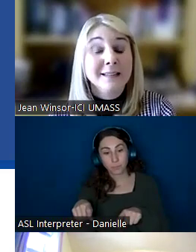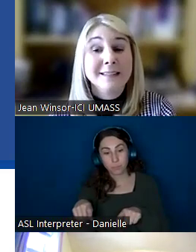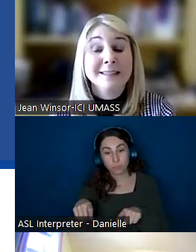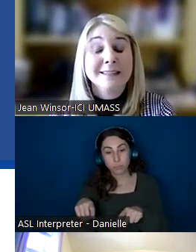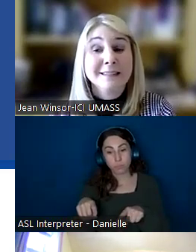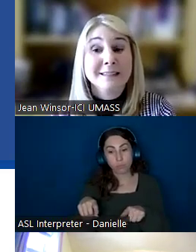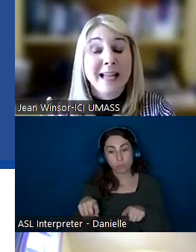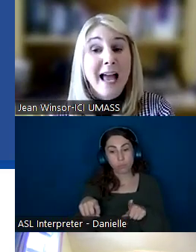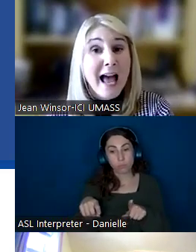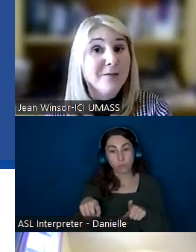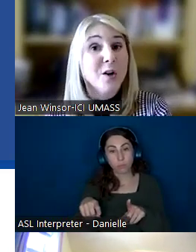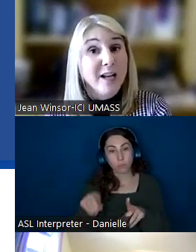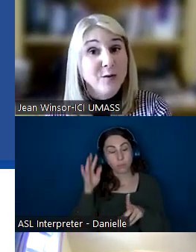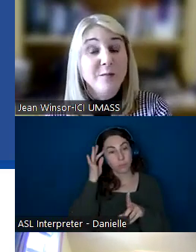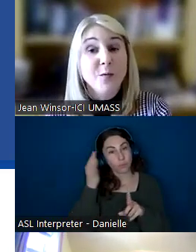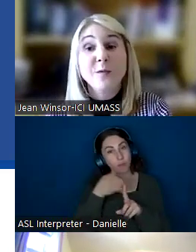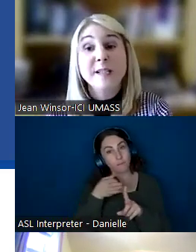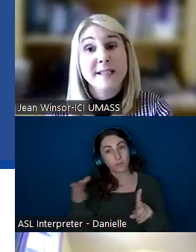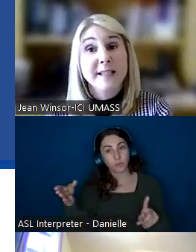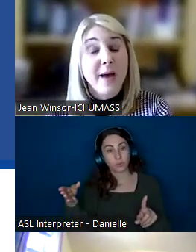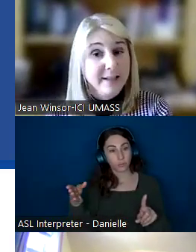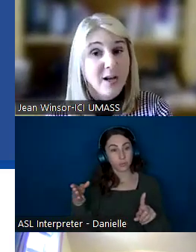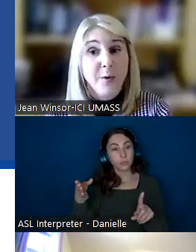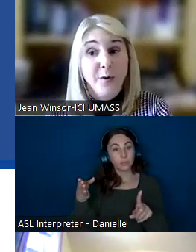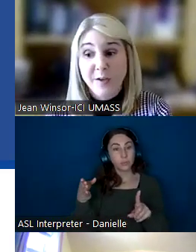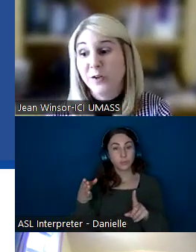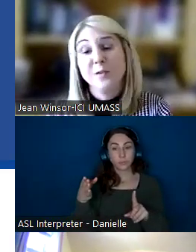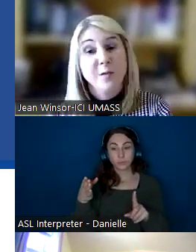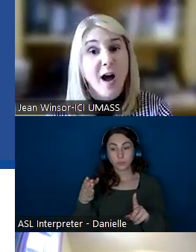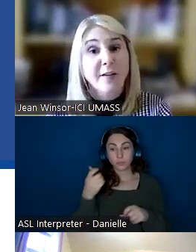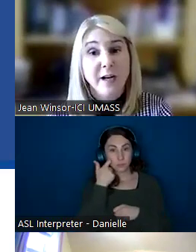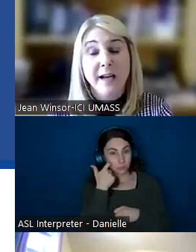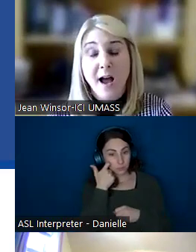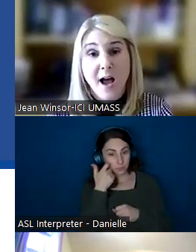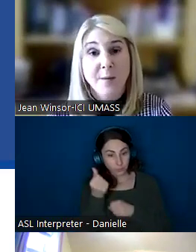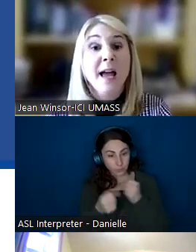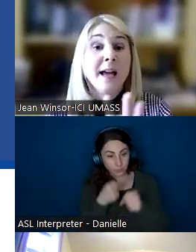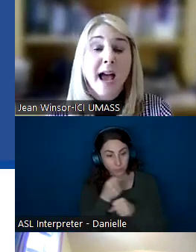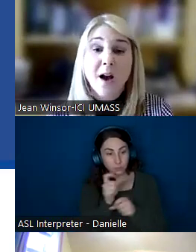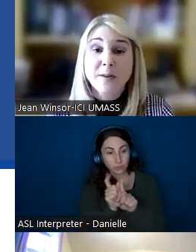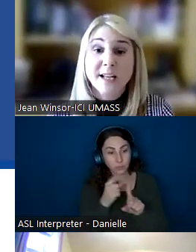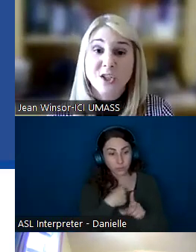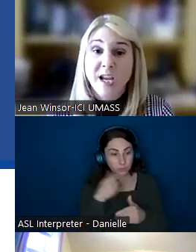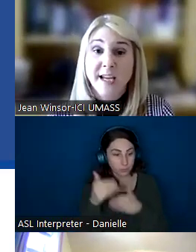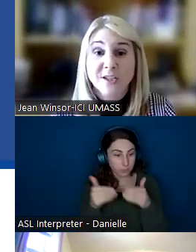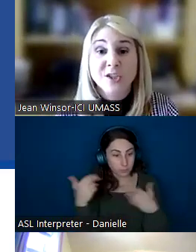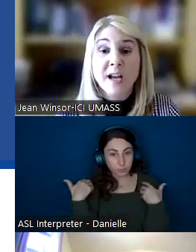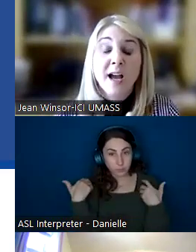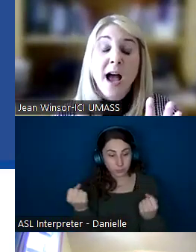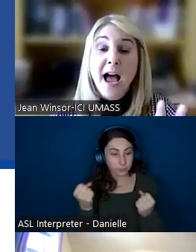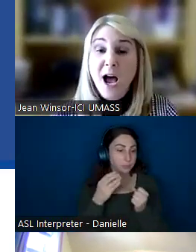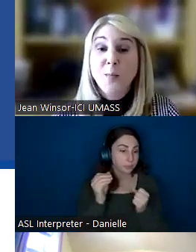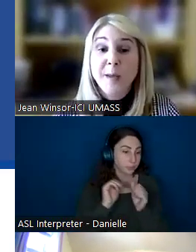immediately after, as we've moved into the past couple of years in recovery. And how has that